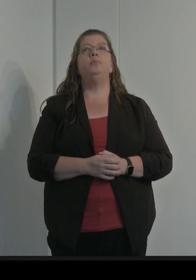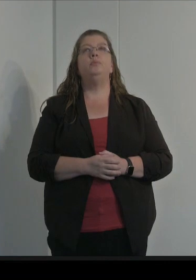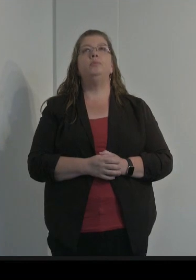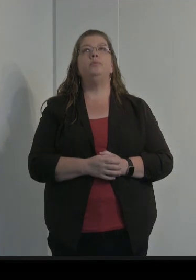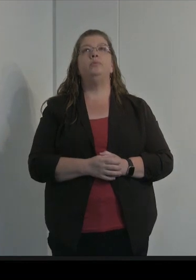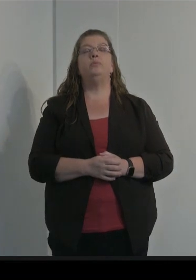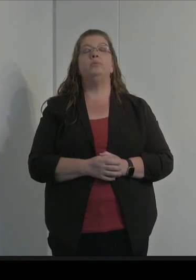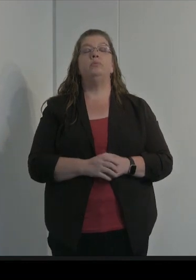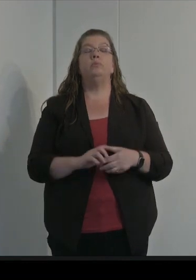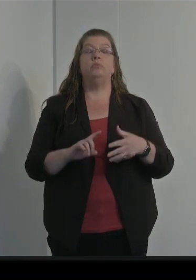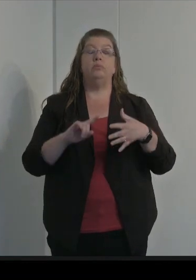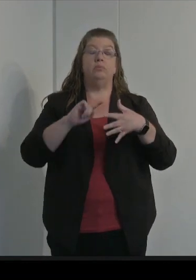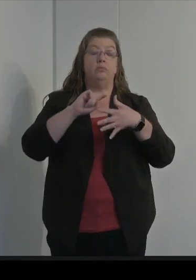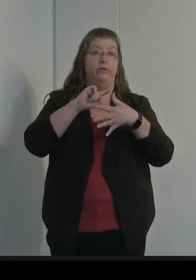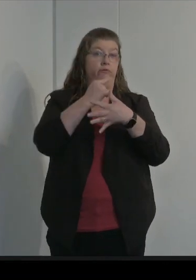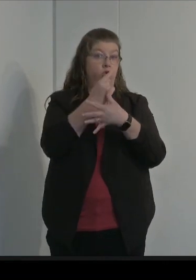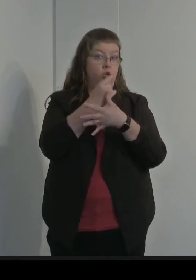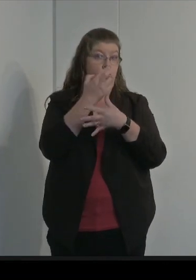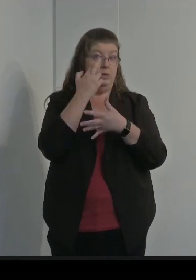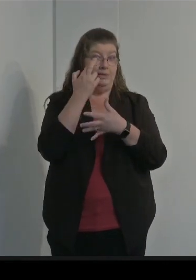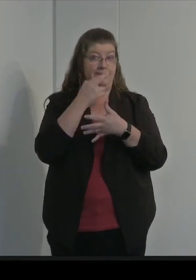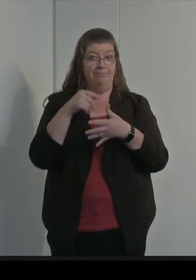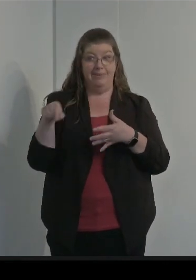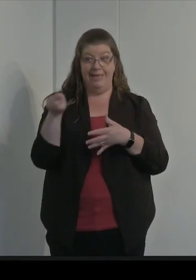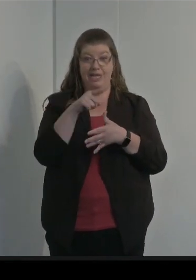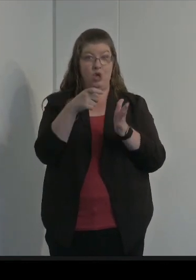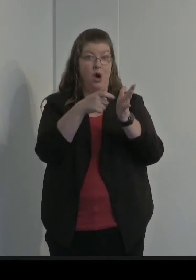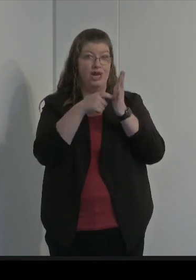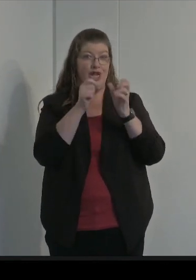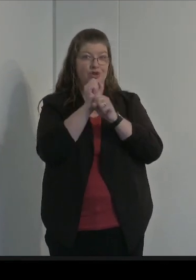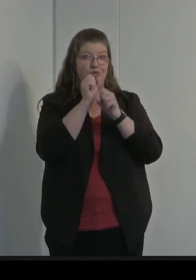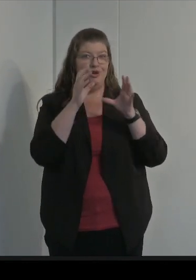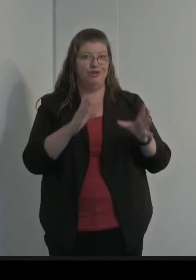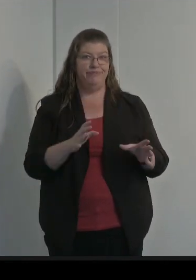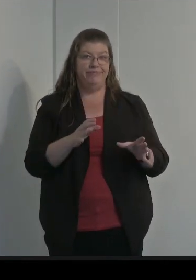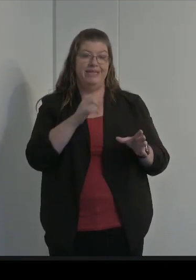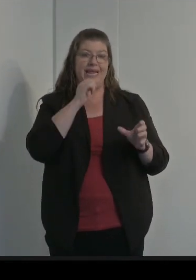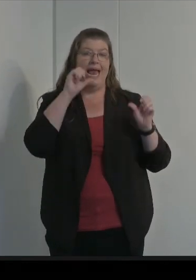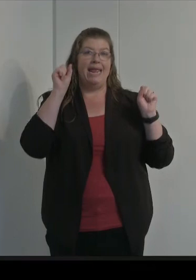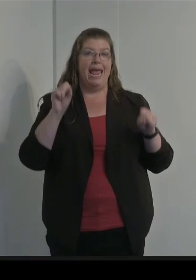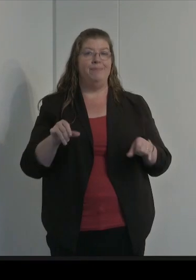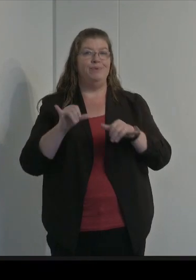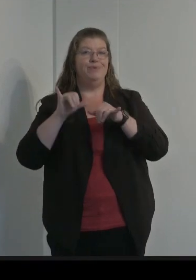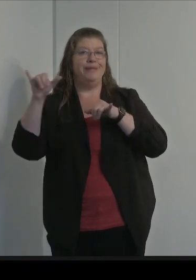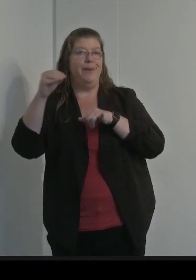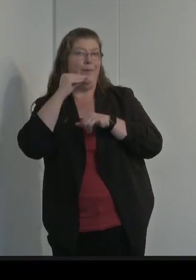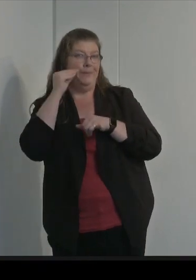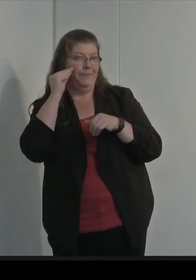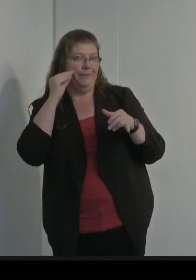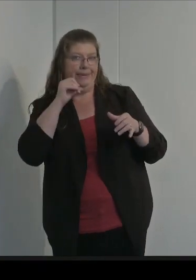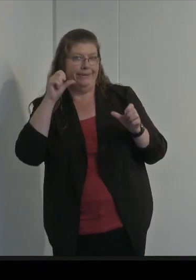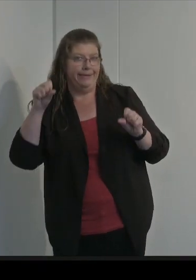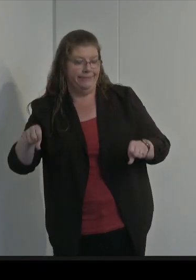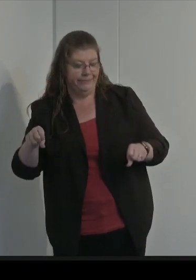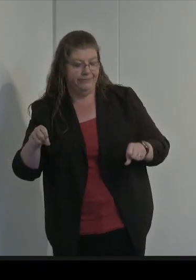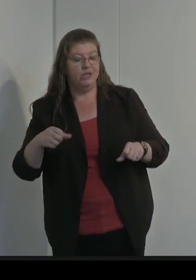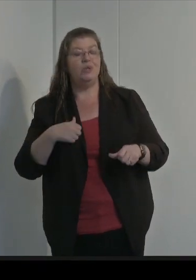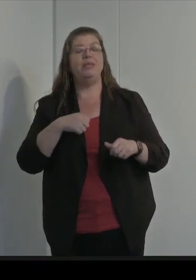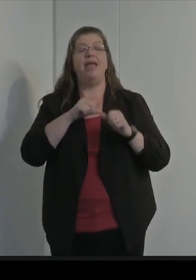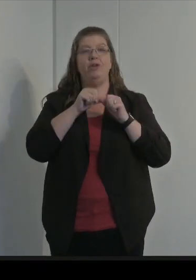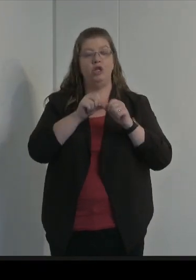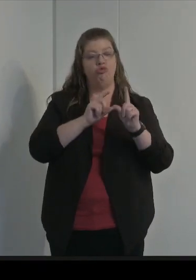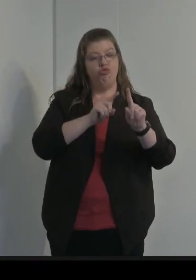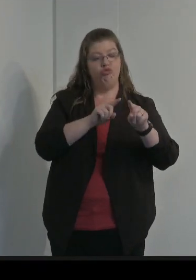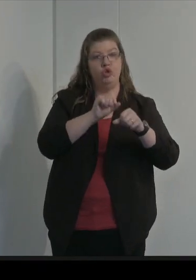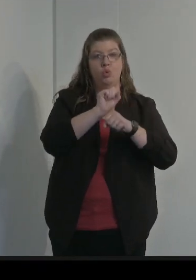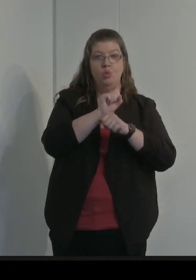The number one reason is probably, these are essential workers who didn't have the luxury of staying home. And so they've continued to go to work. Many of